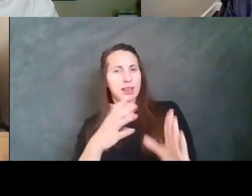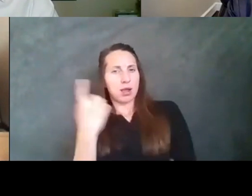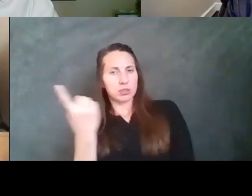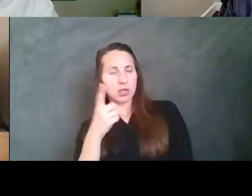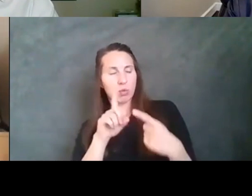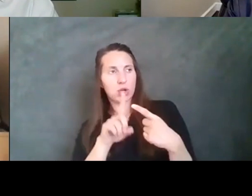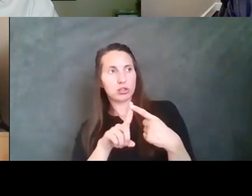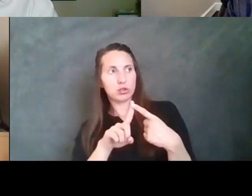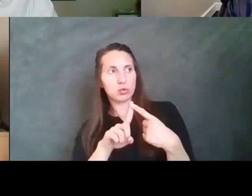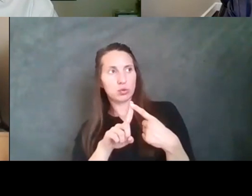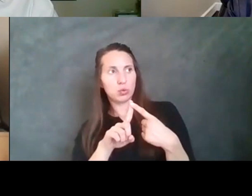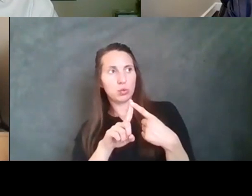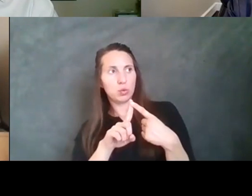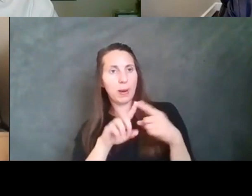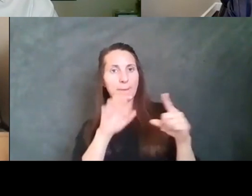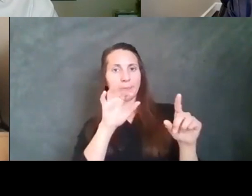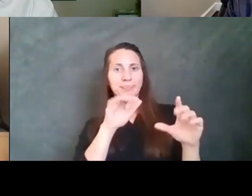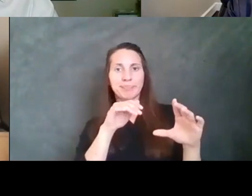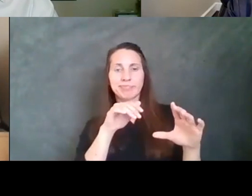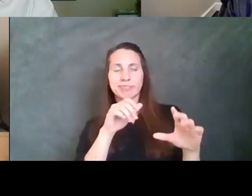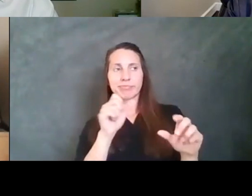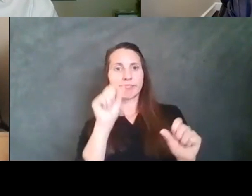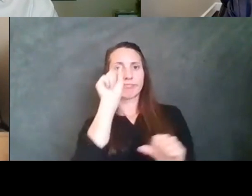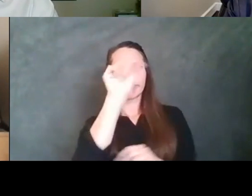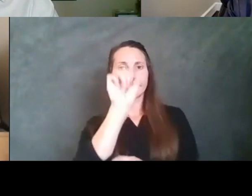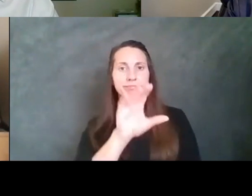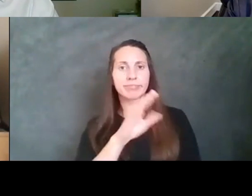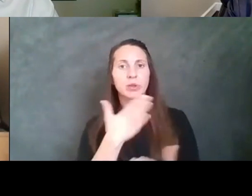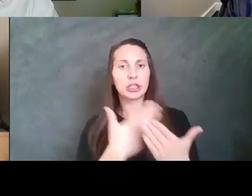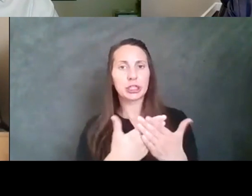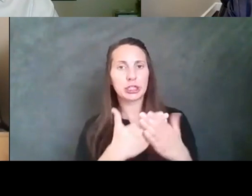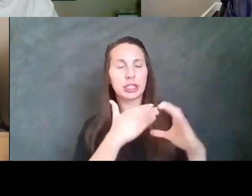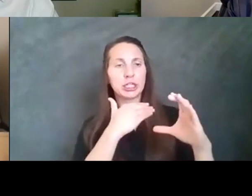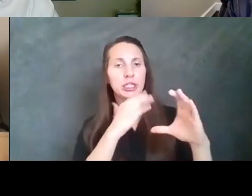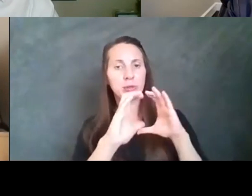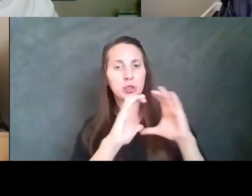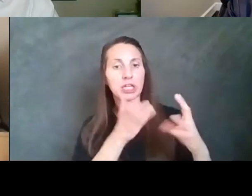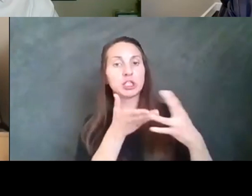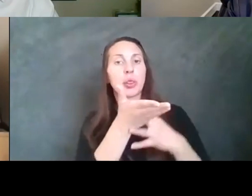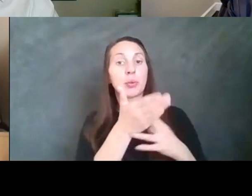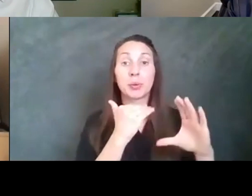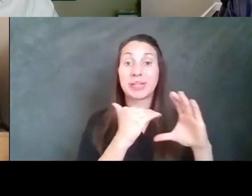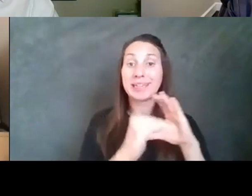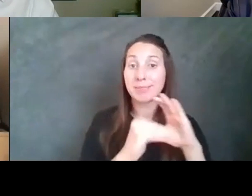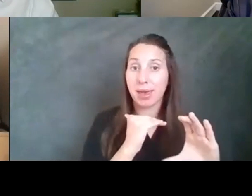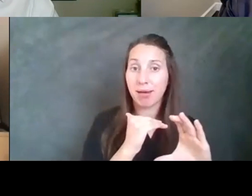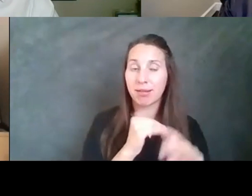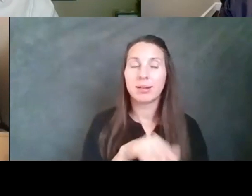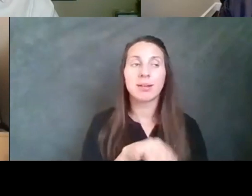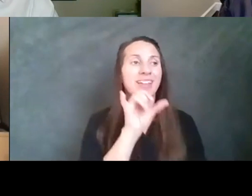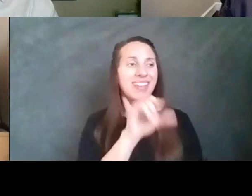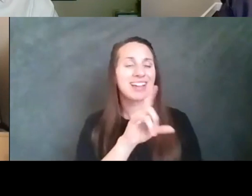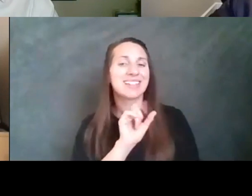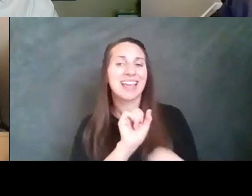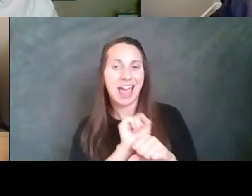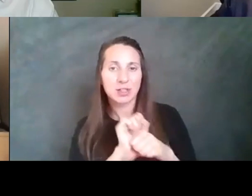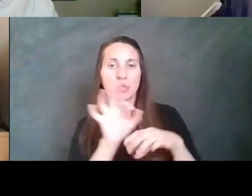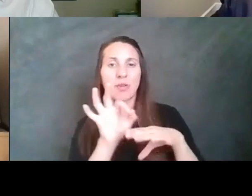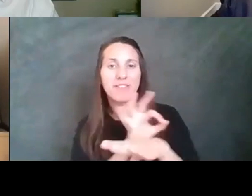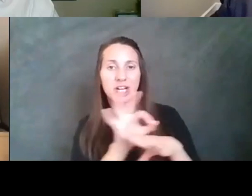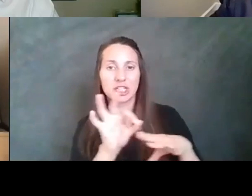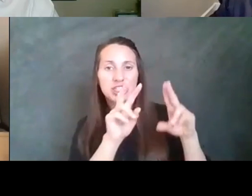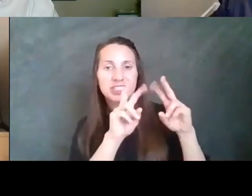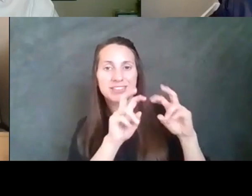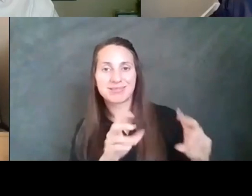communications into your email channels? That's the actual function that you're trying to mention. We don't usually talk